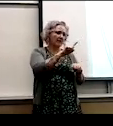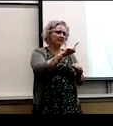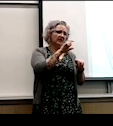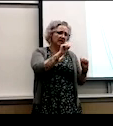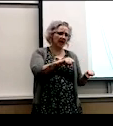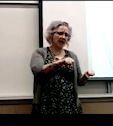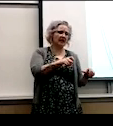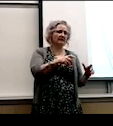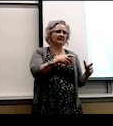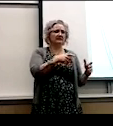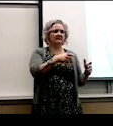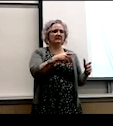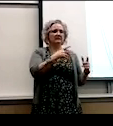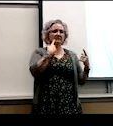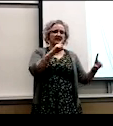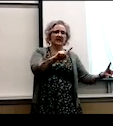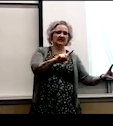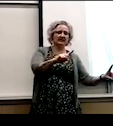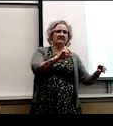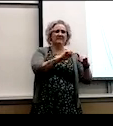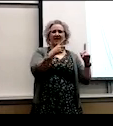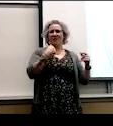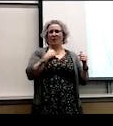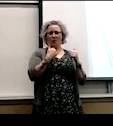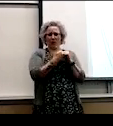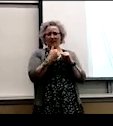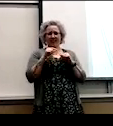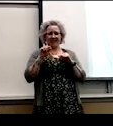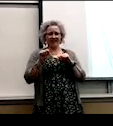specificity who are the ones who were impaired with this